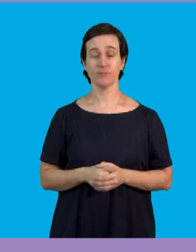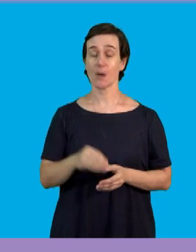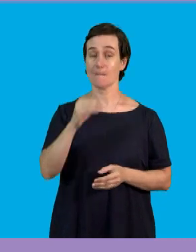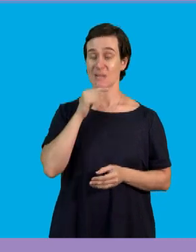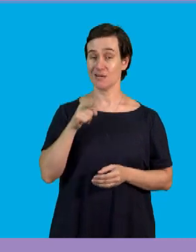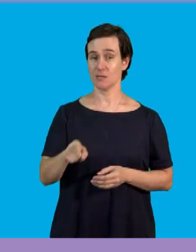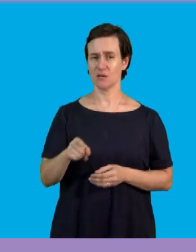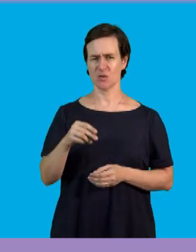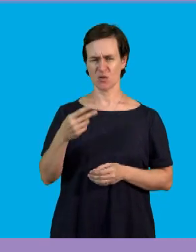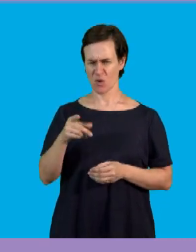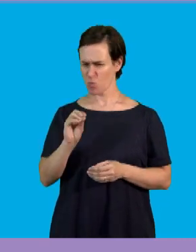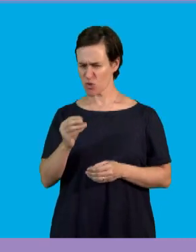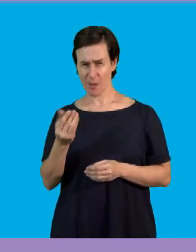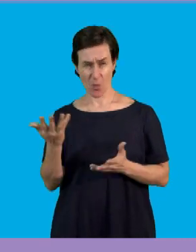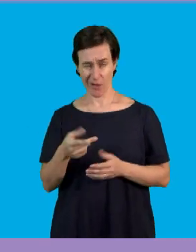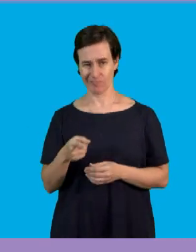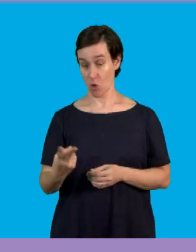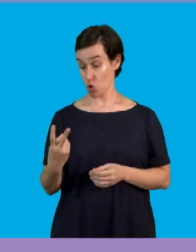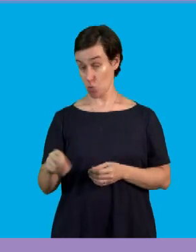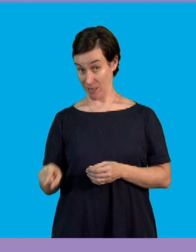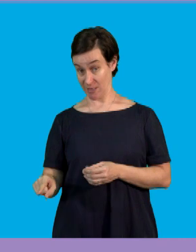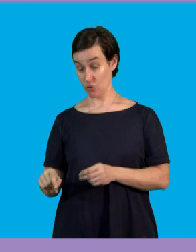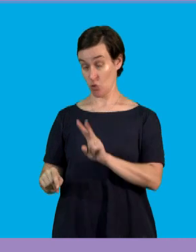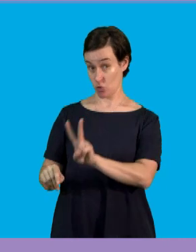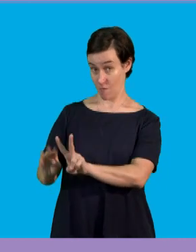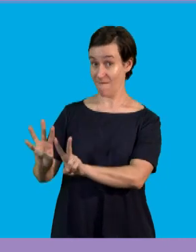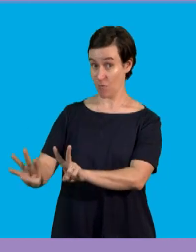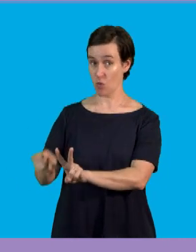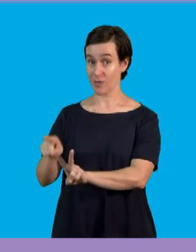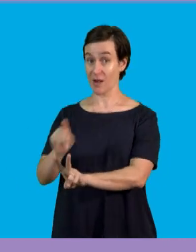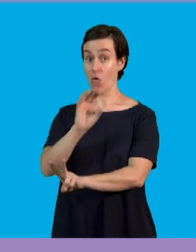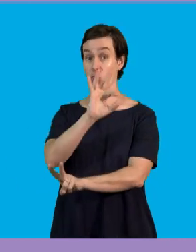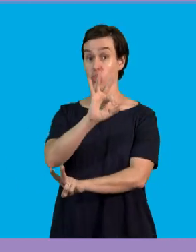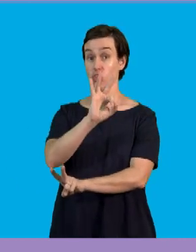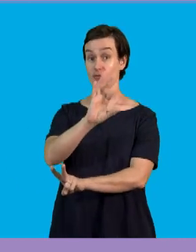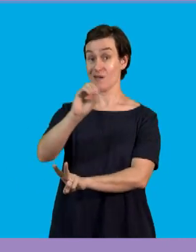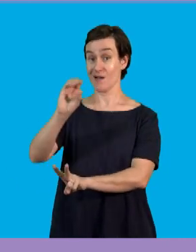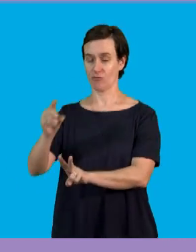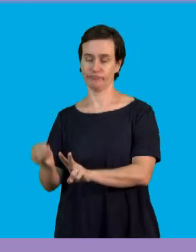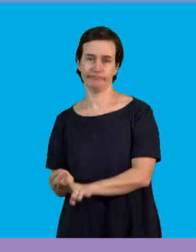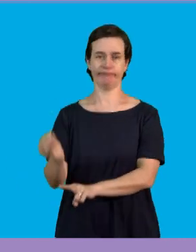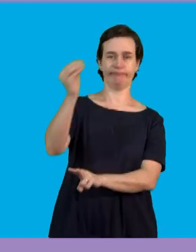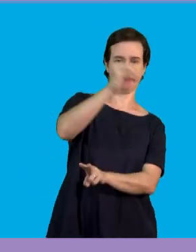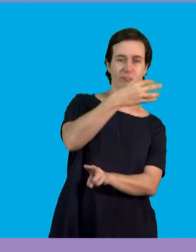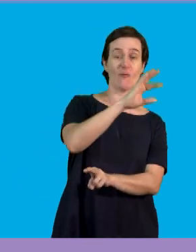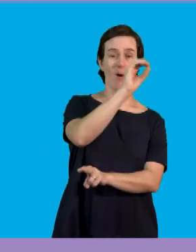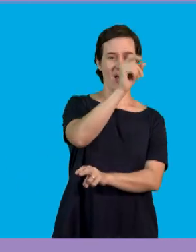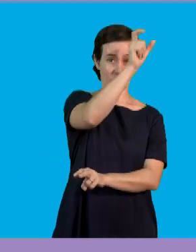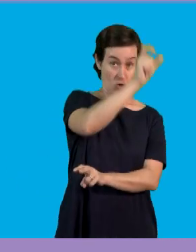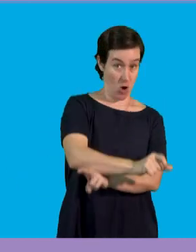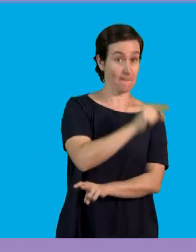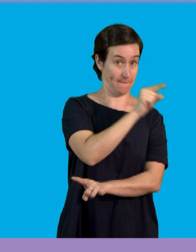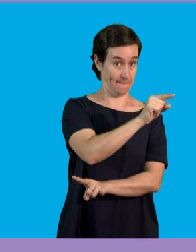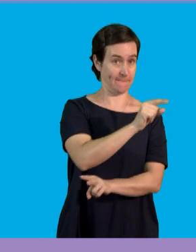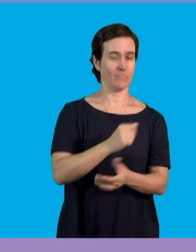320. So where do I write the numbers? I have the 2 in the tens column, and then I have the 300 in the hundreds